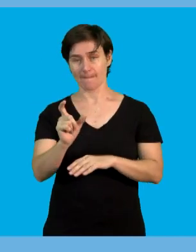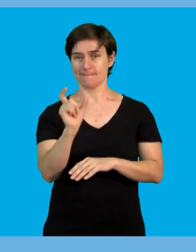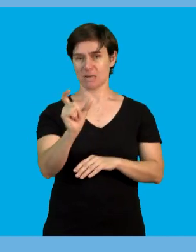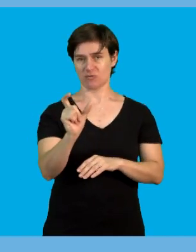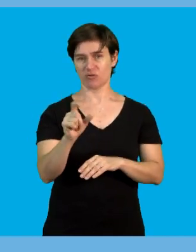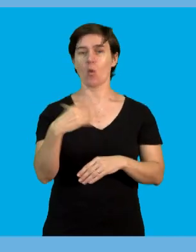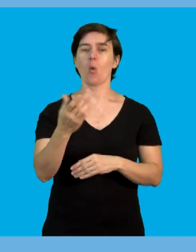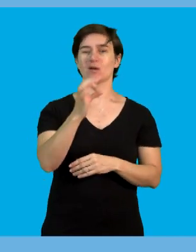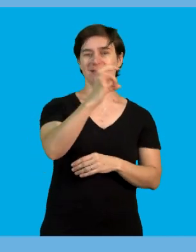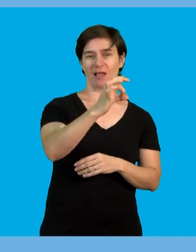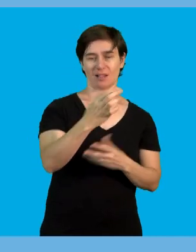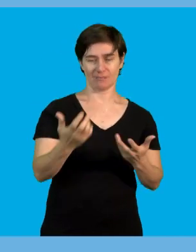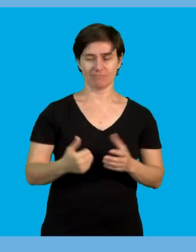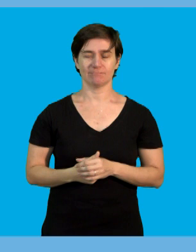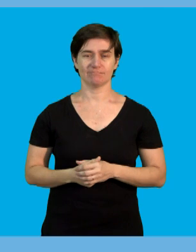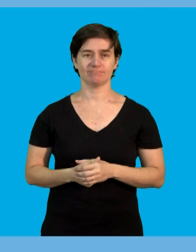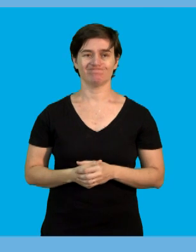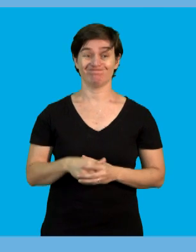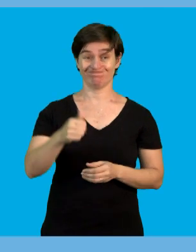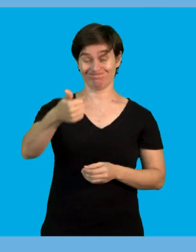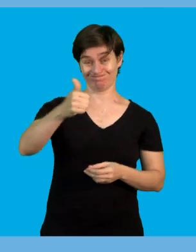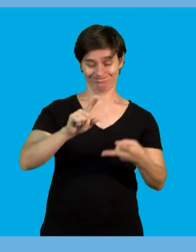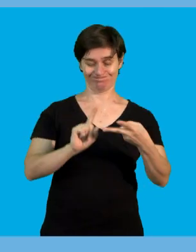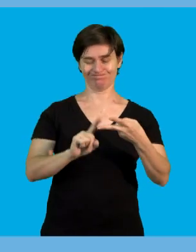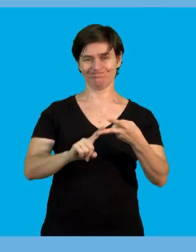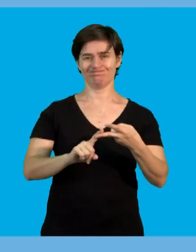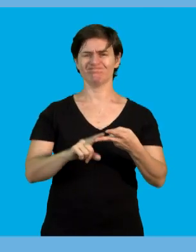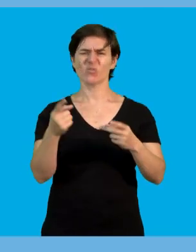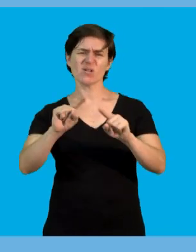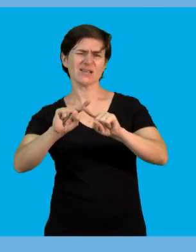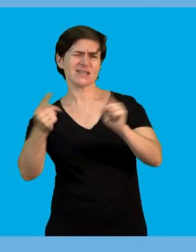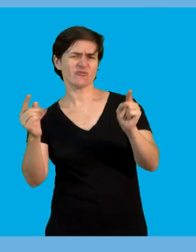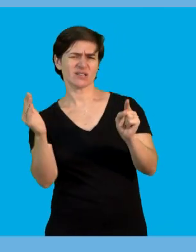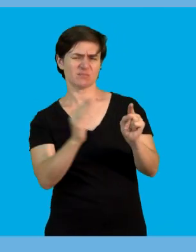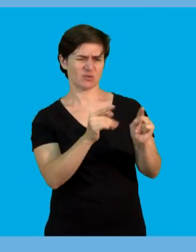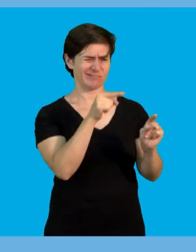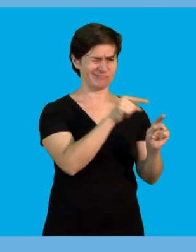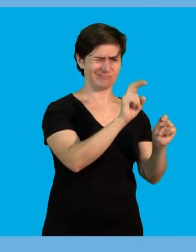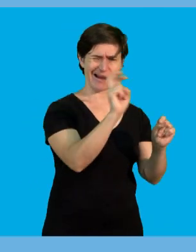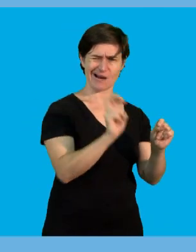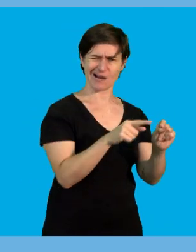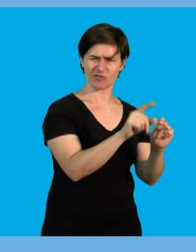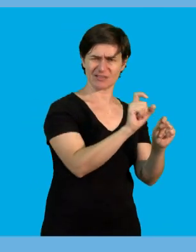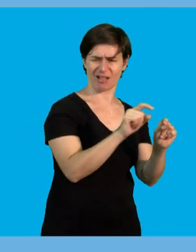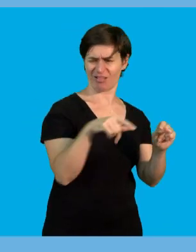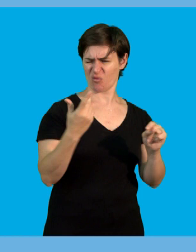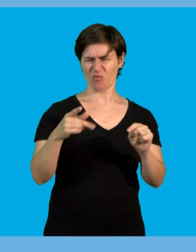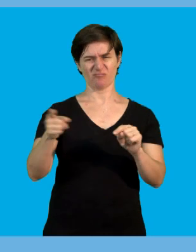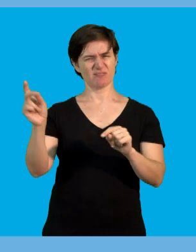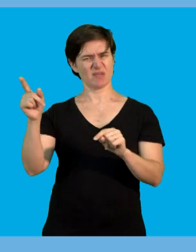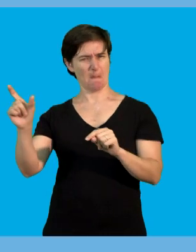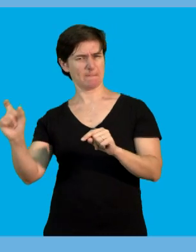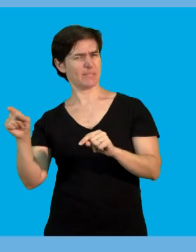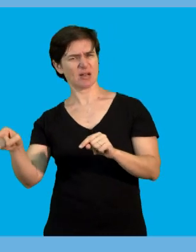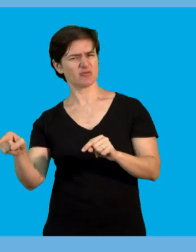or you need a cell. Question 2 says, what is the difference between an electric cell and a